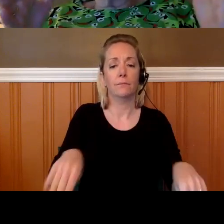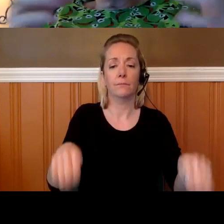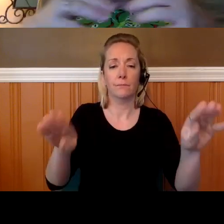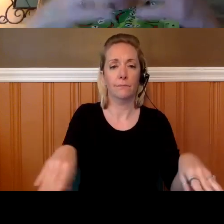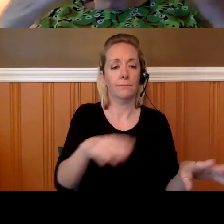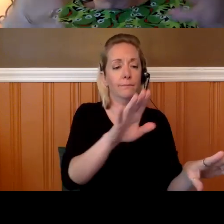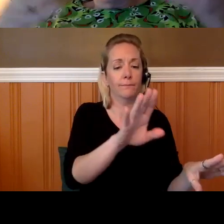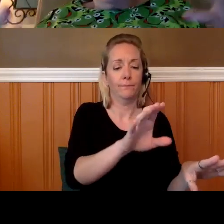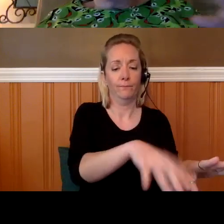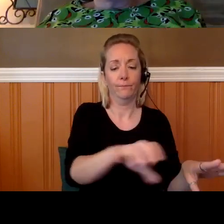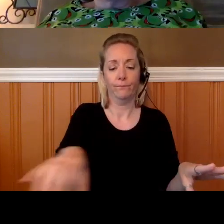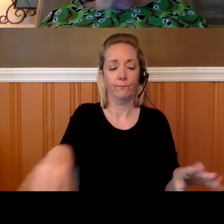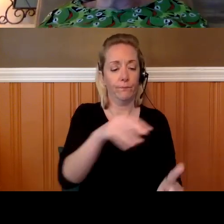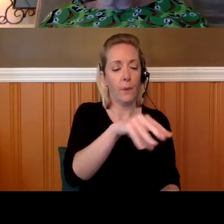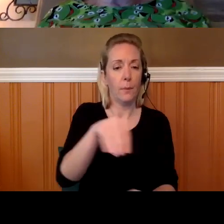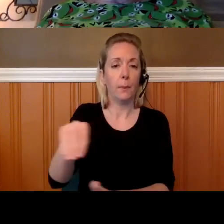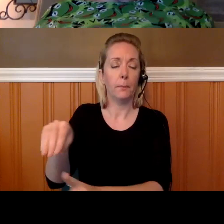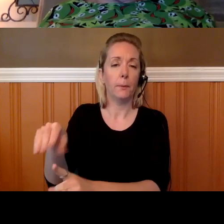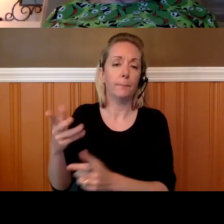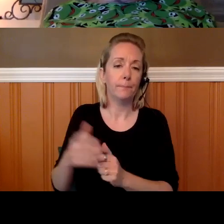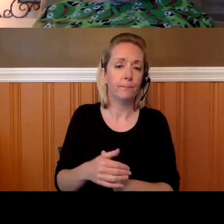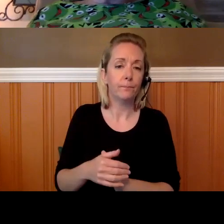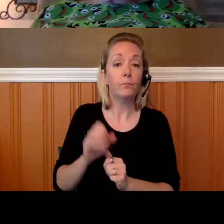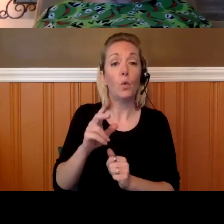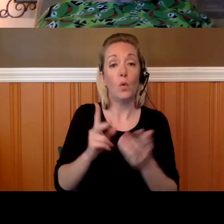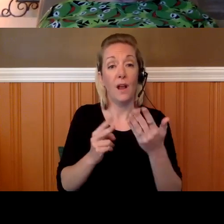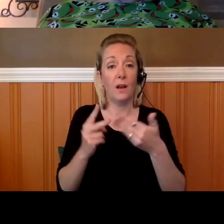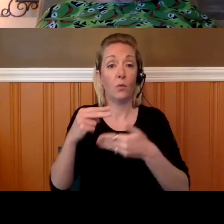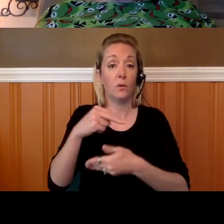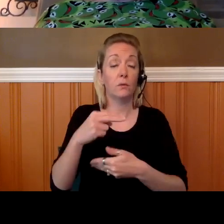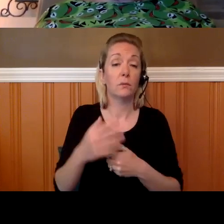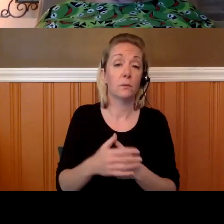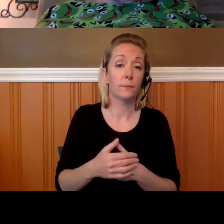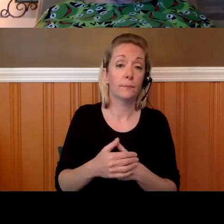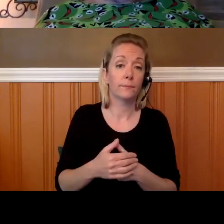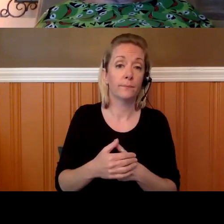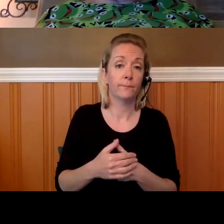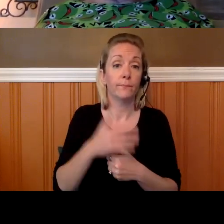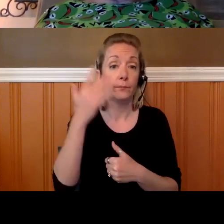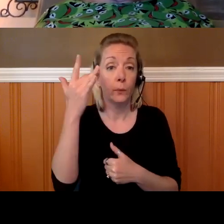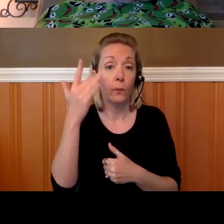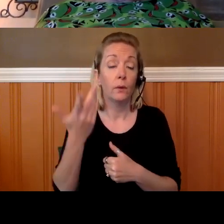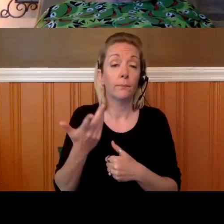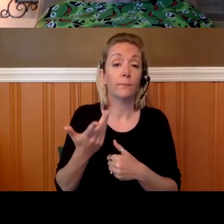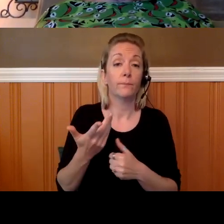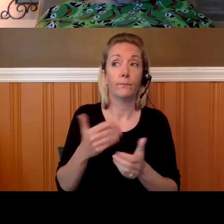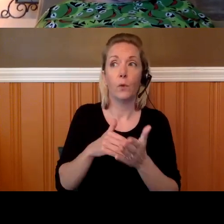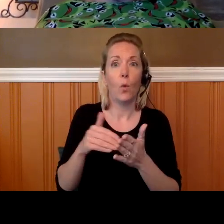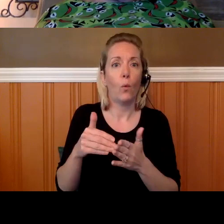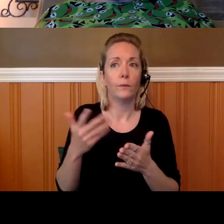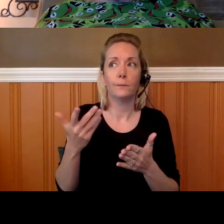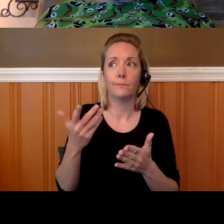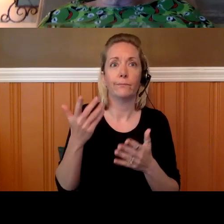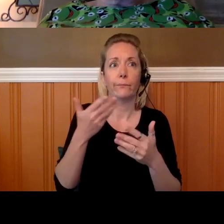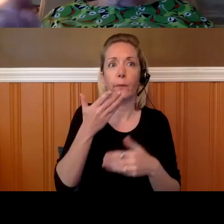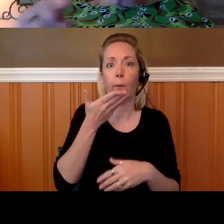you know, you had it on plain black. A lot of times I don't have that option, so I